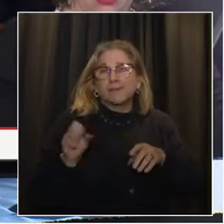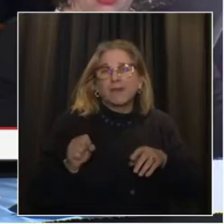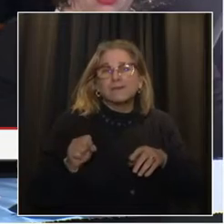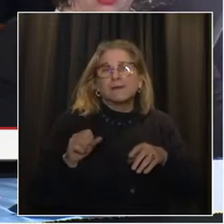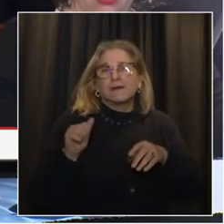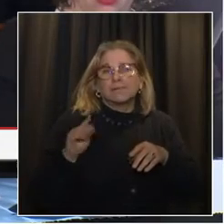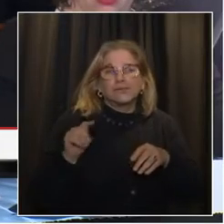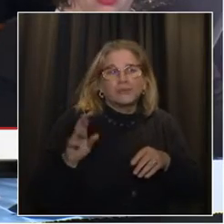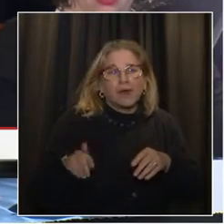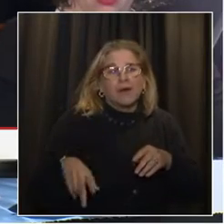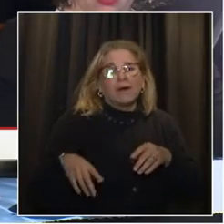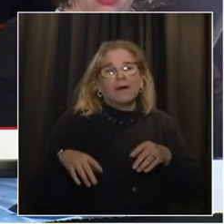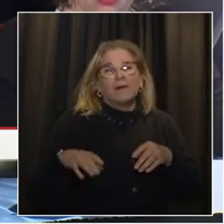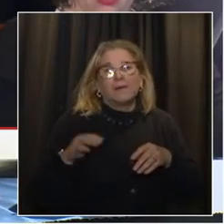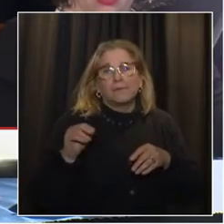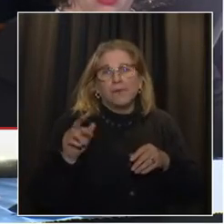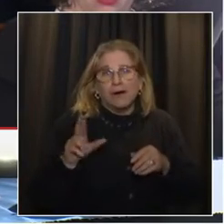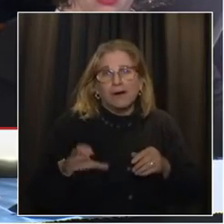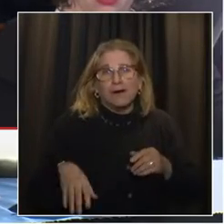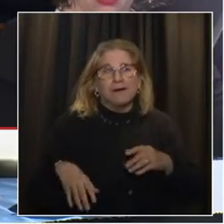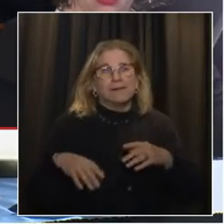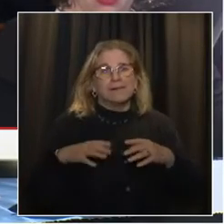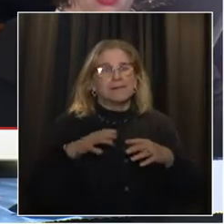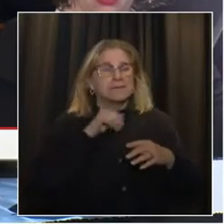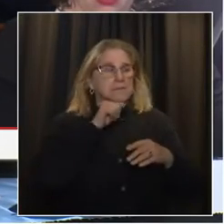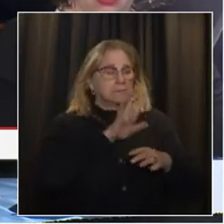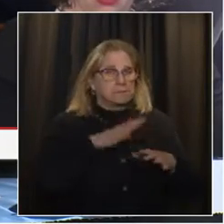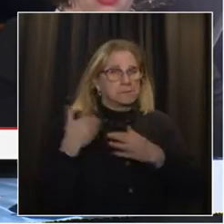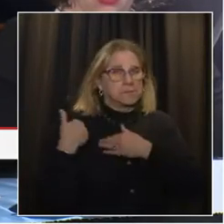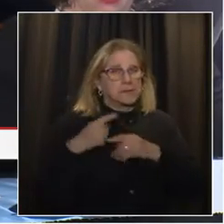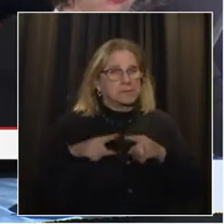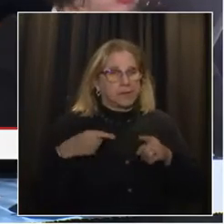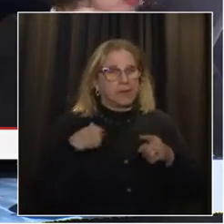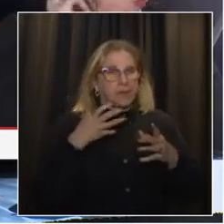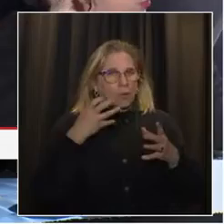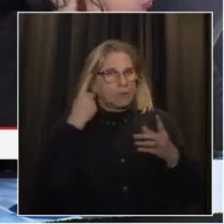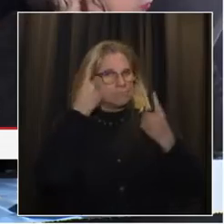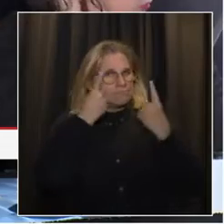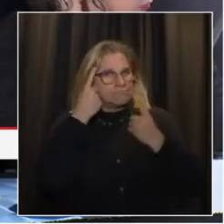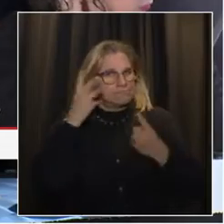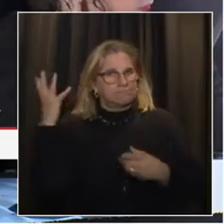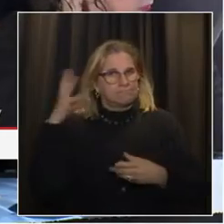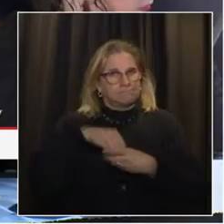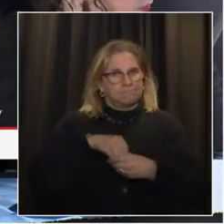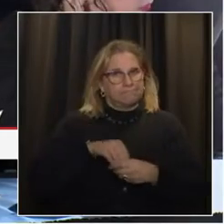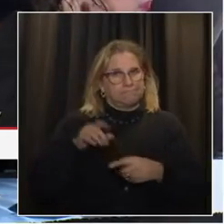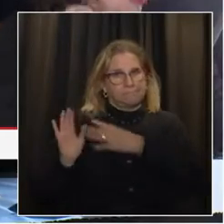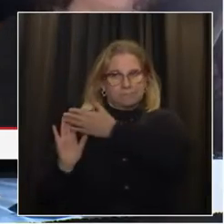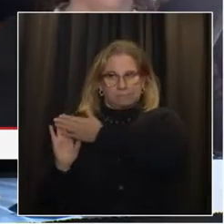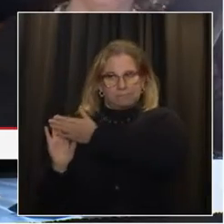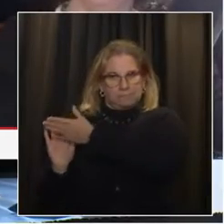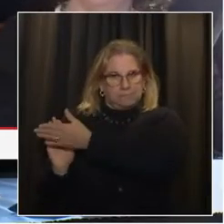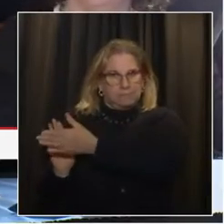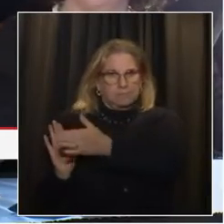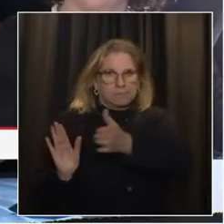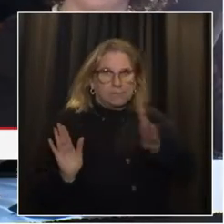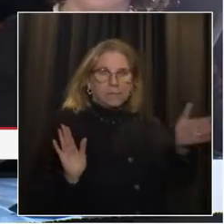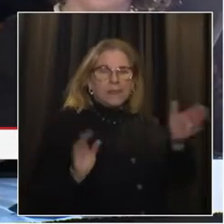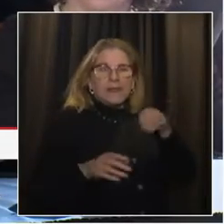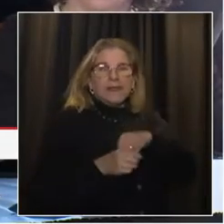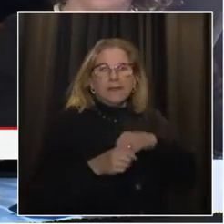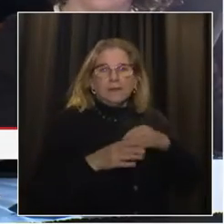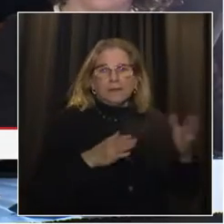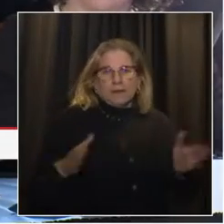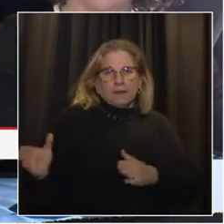we're saying that, because we are doing a lot of hard work. I appreciate the mayor, City Administrator Donahue, and the chairman, myself, working very